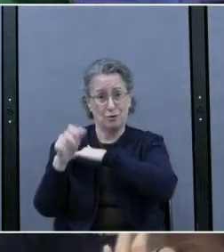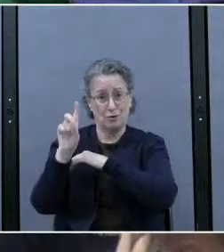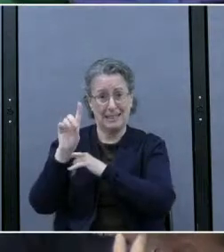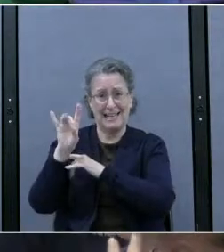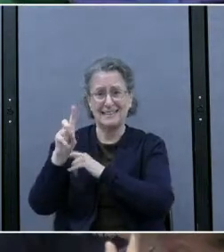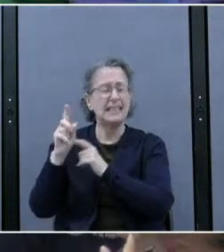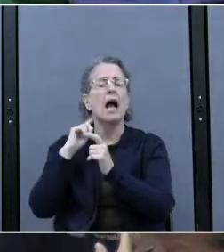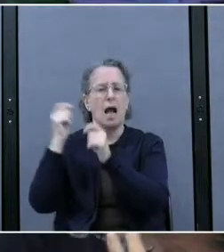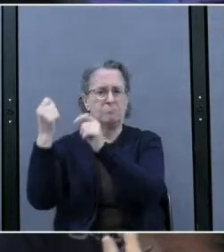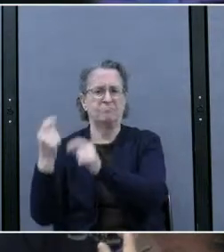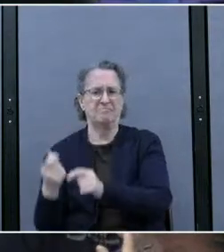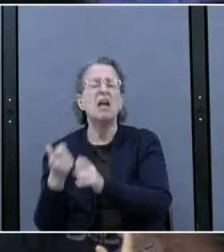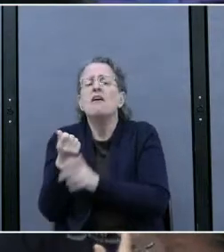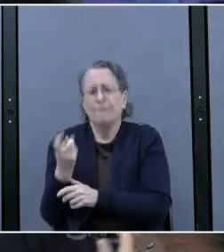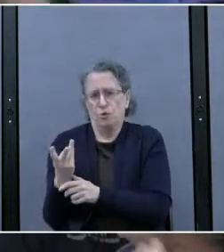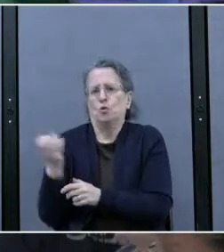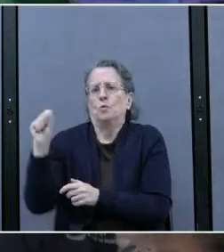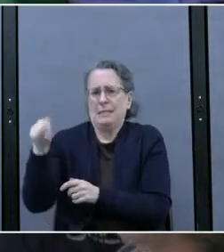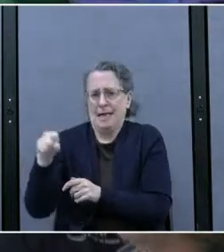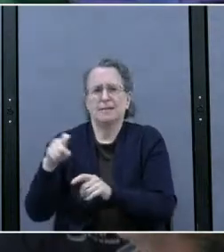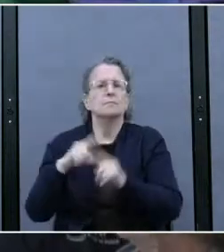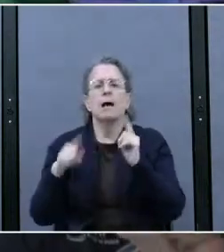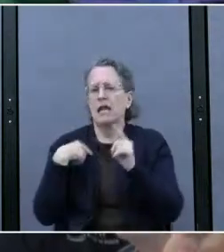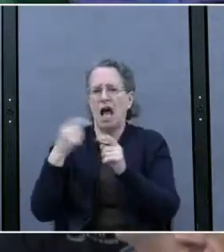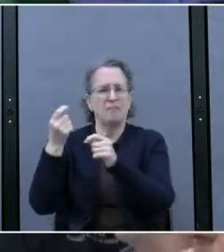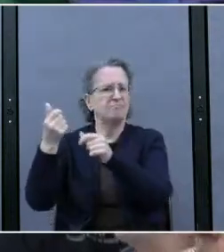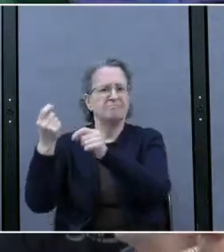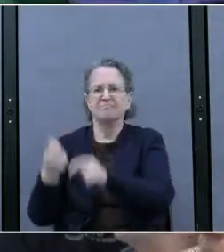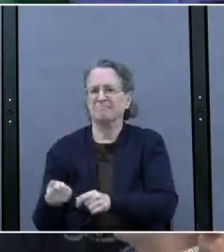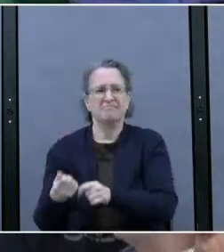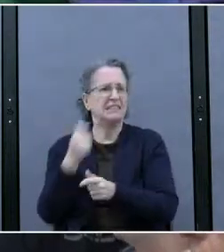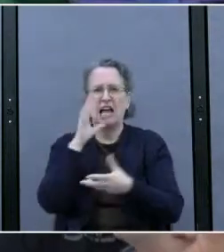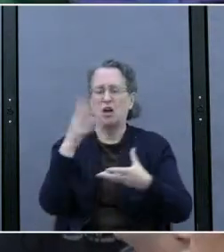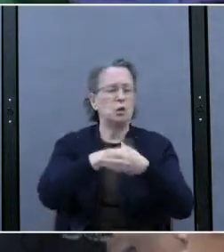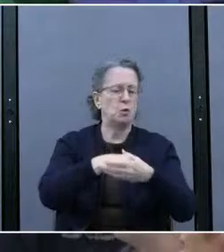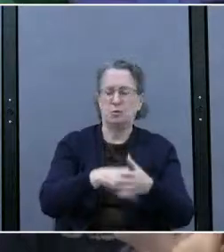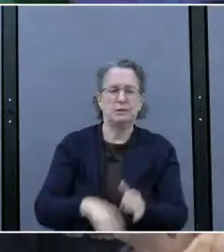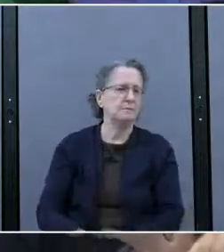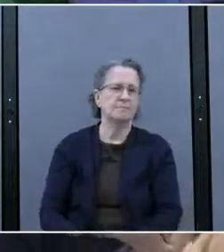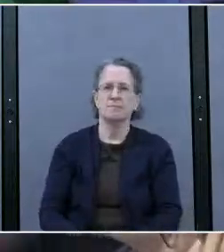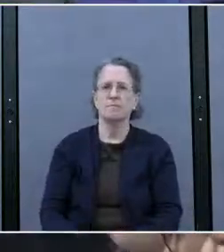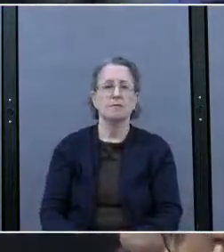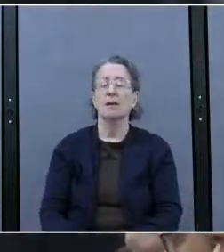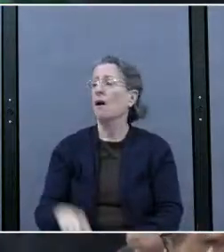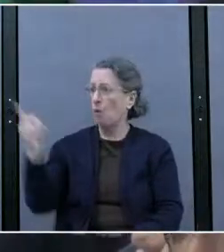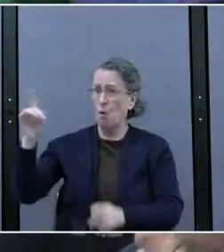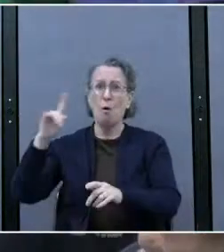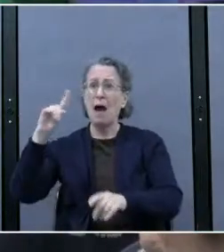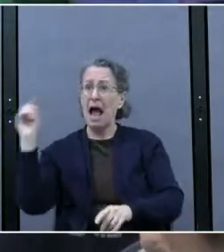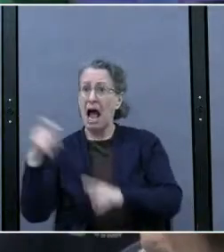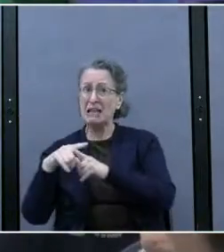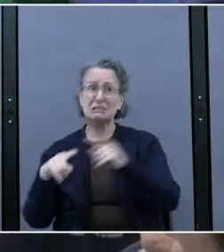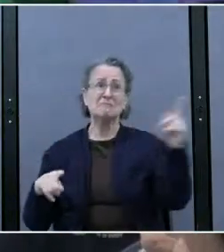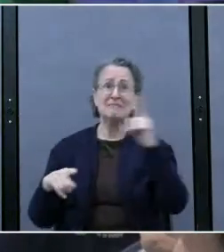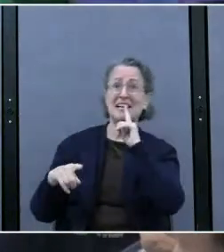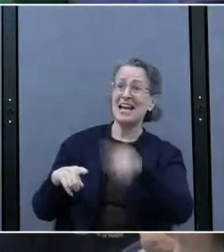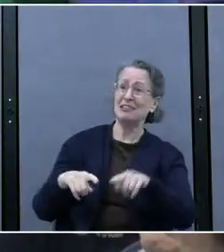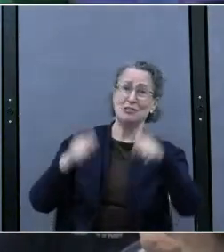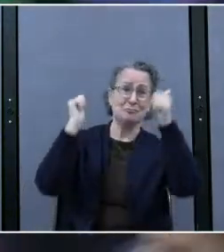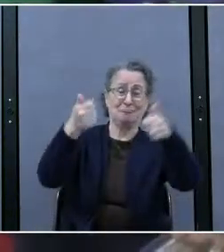few, but they're removed for That's the great. assessment. How about that? Question asked, question answered. Very